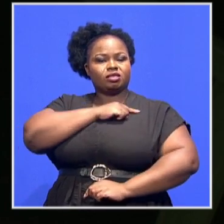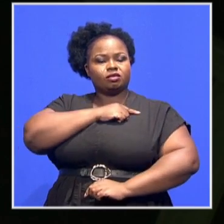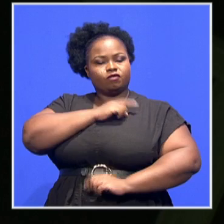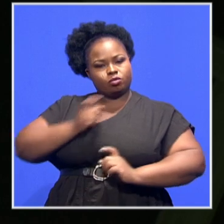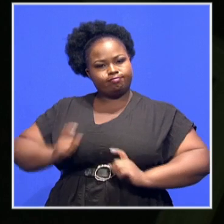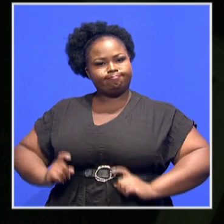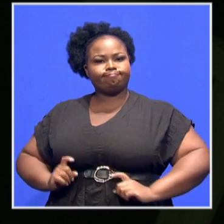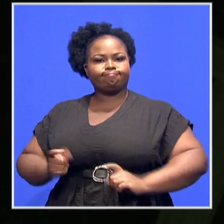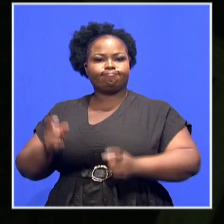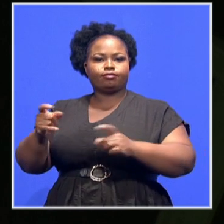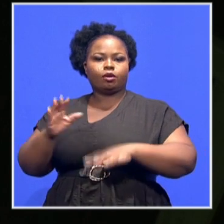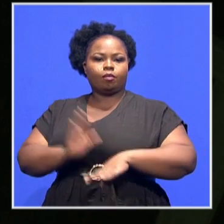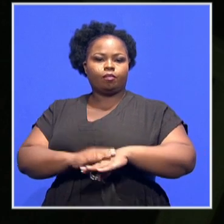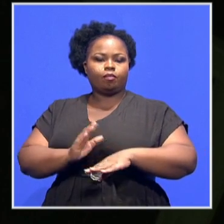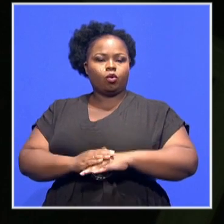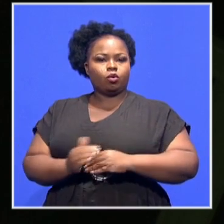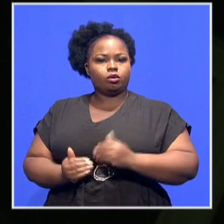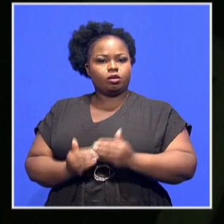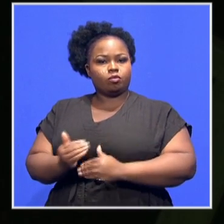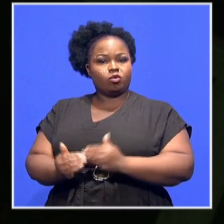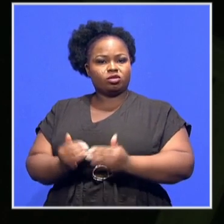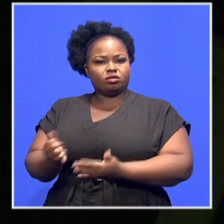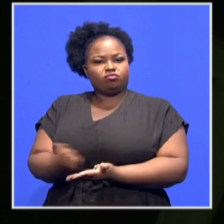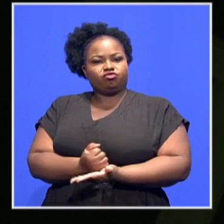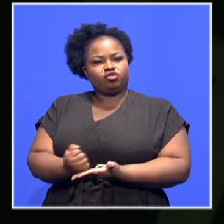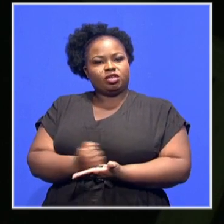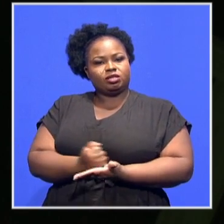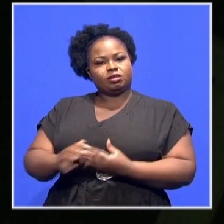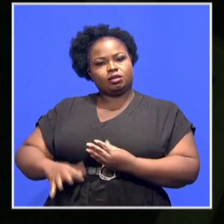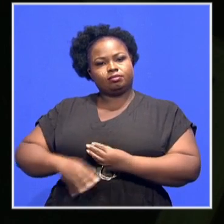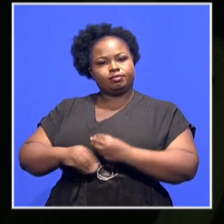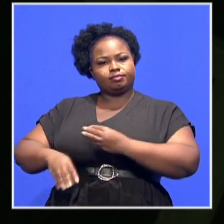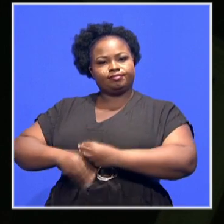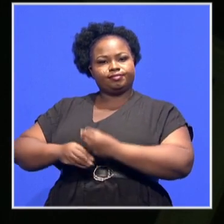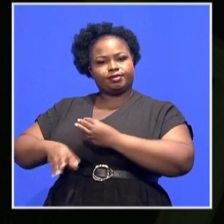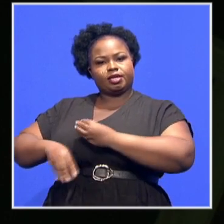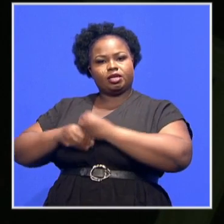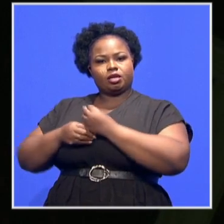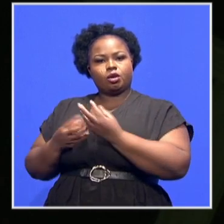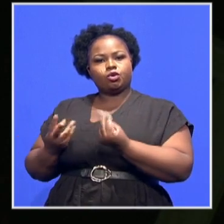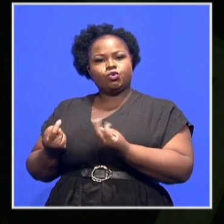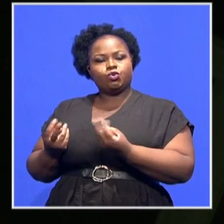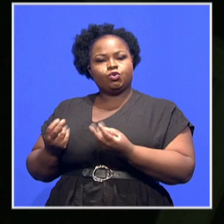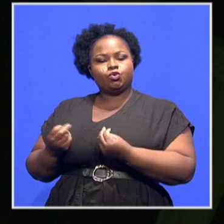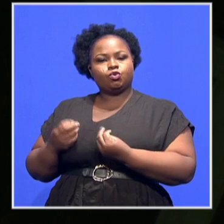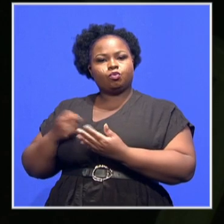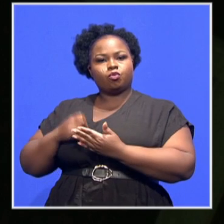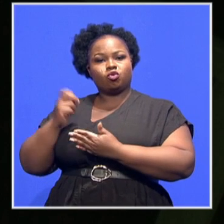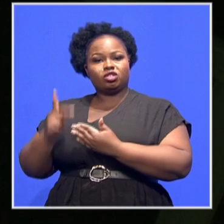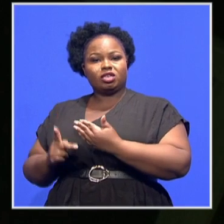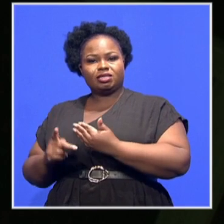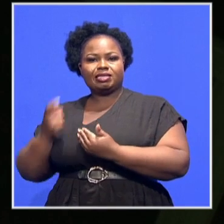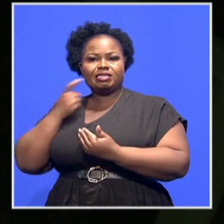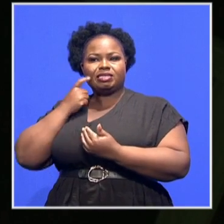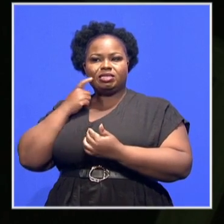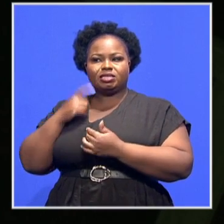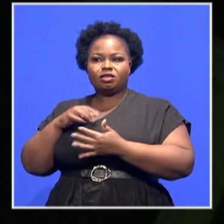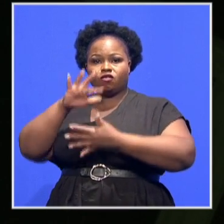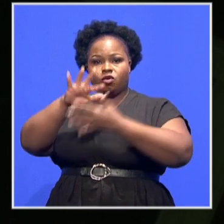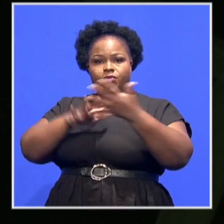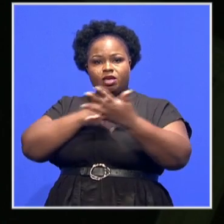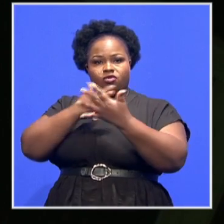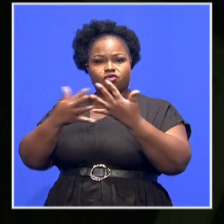up the process of registering new projects and grid connection approvals. As many of you will